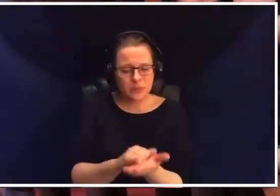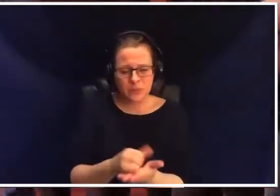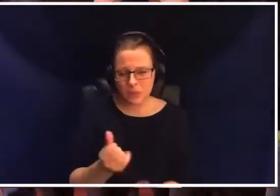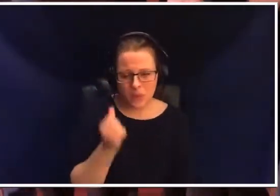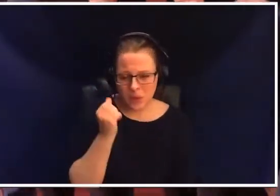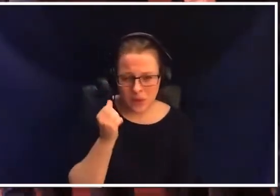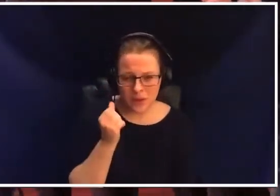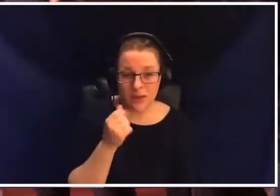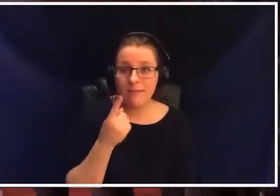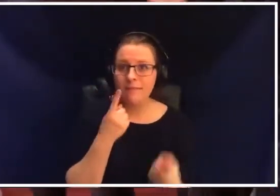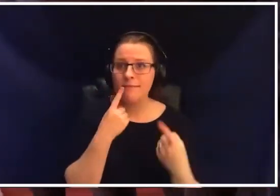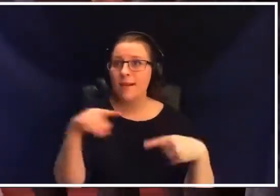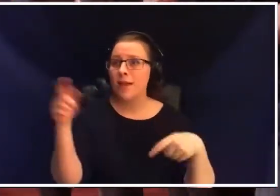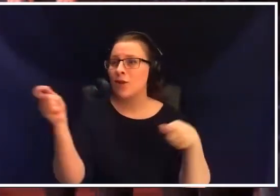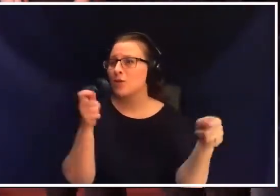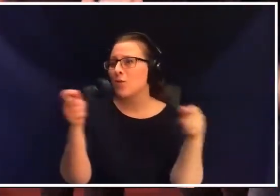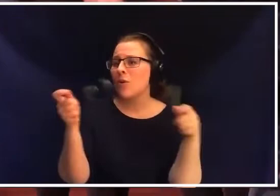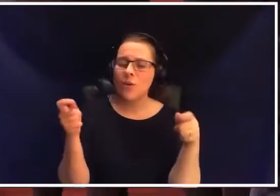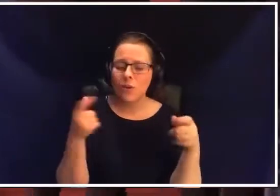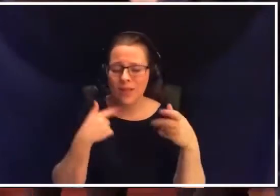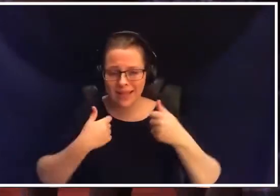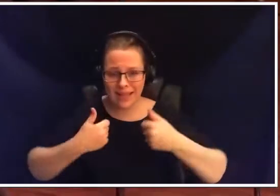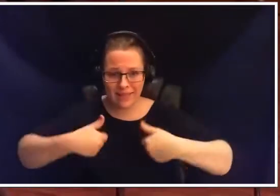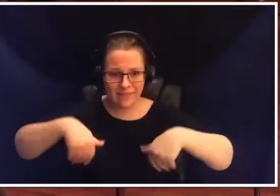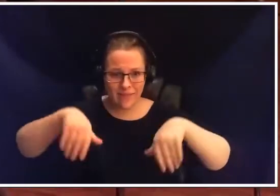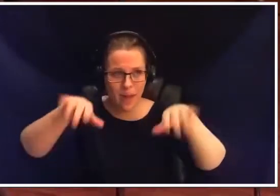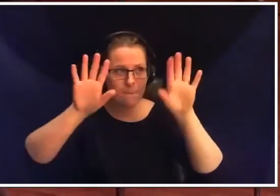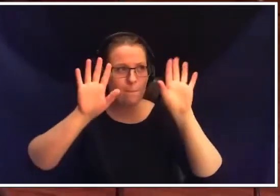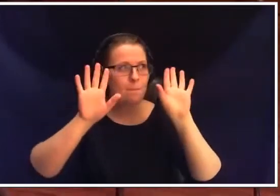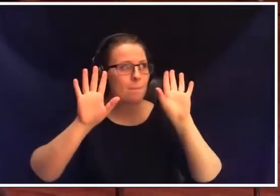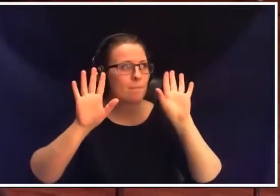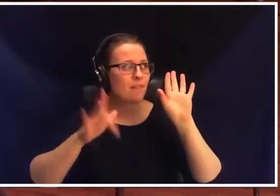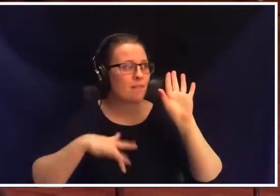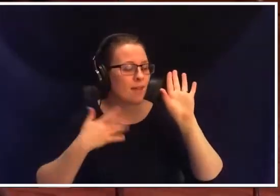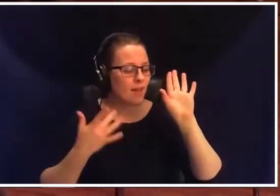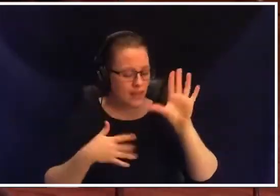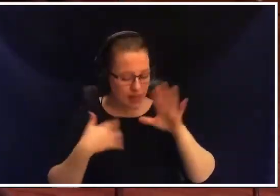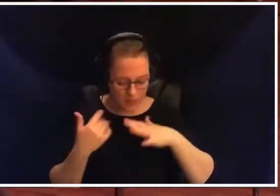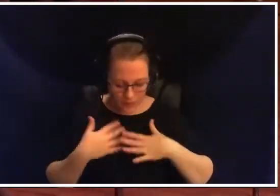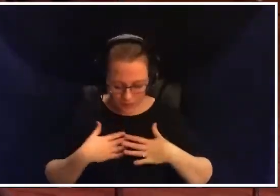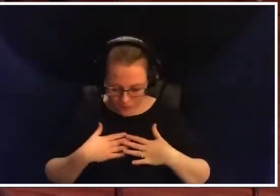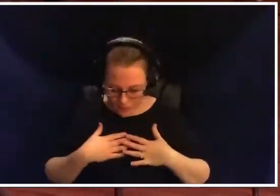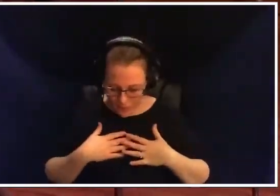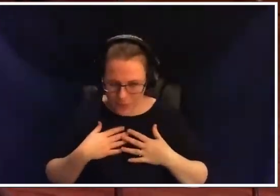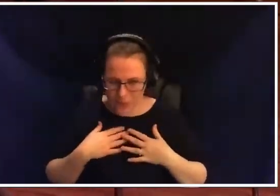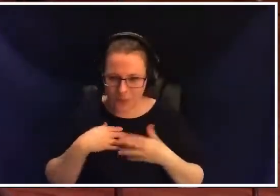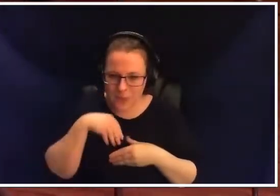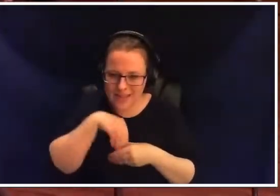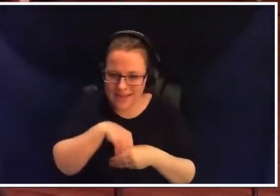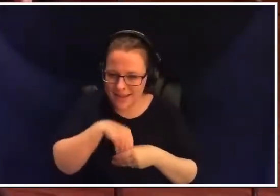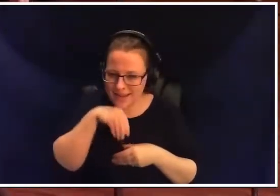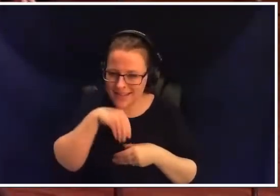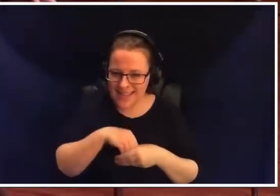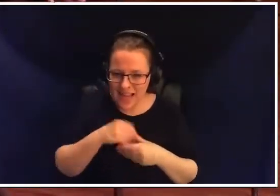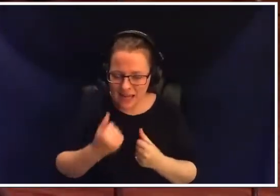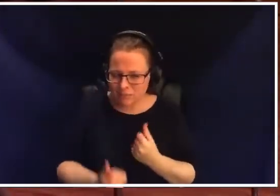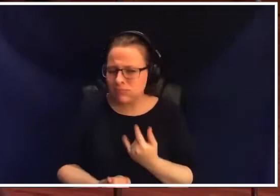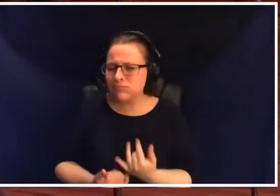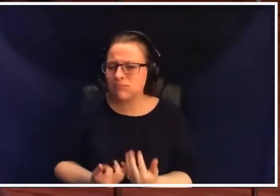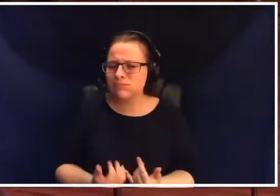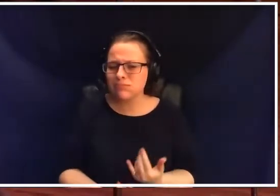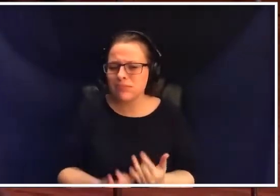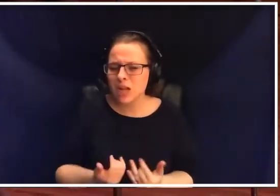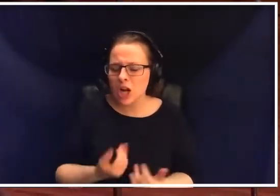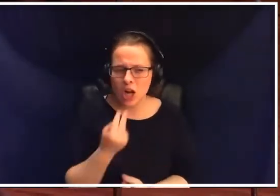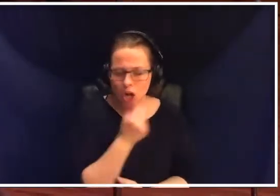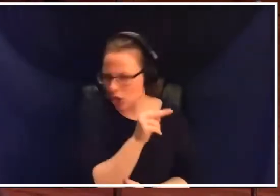lose control. There's a fire within my soul. Just one look and I can hear